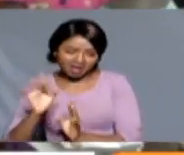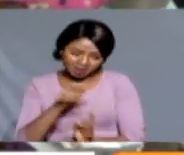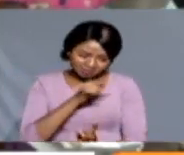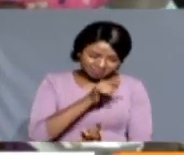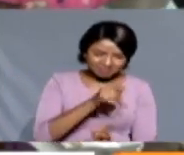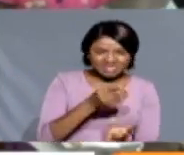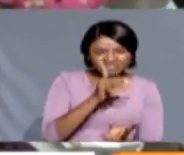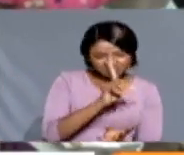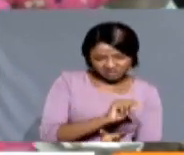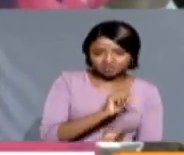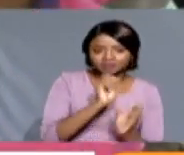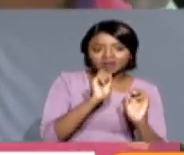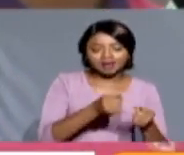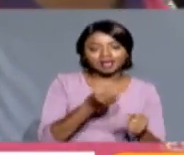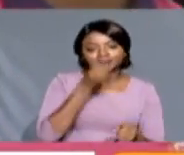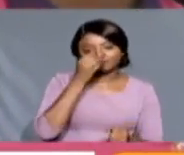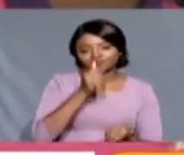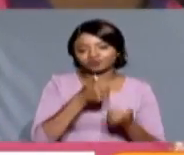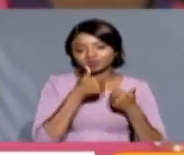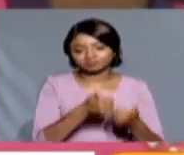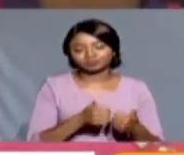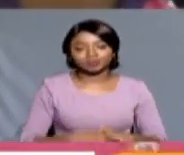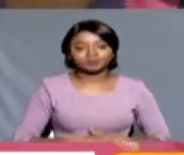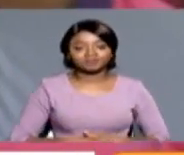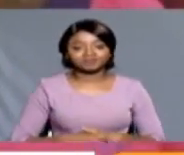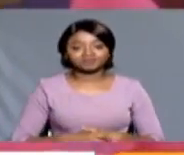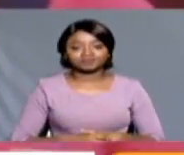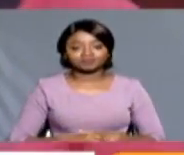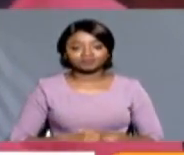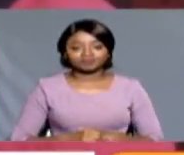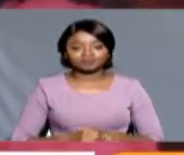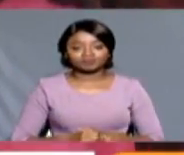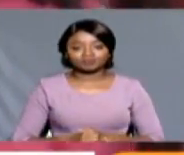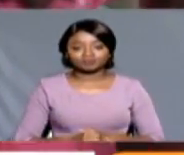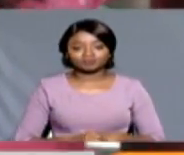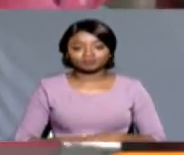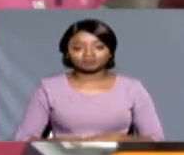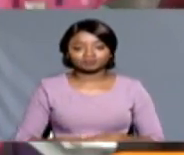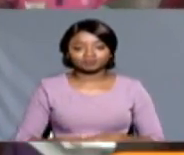to be able for you to have good nutrition. You can do good nutrition with what you have.